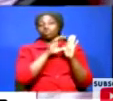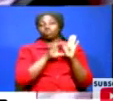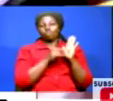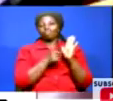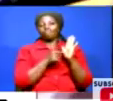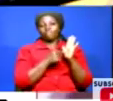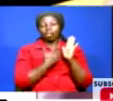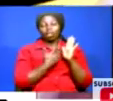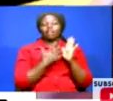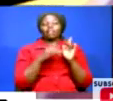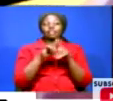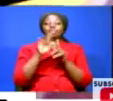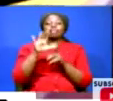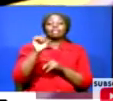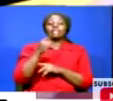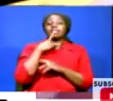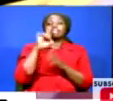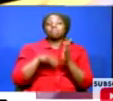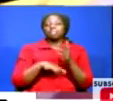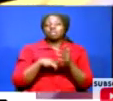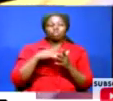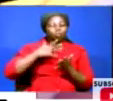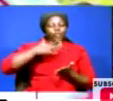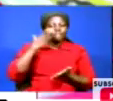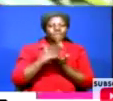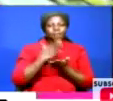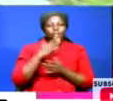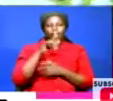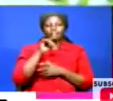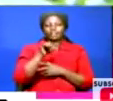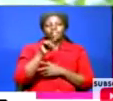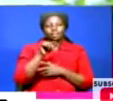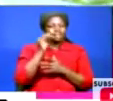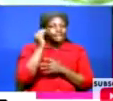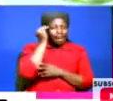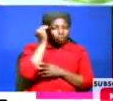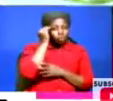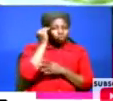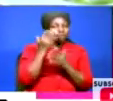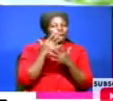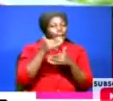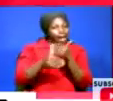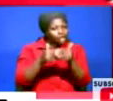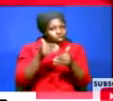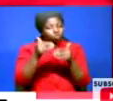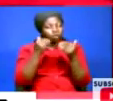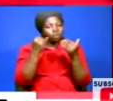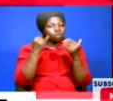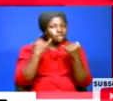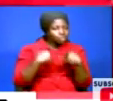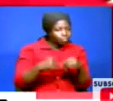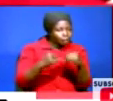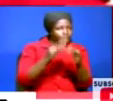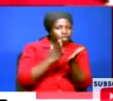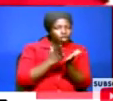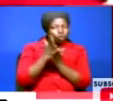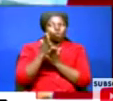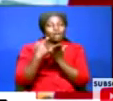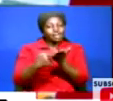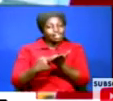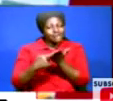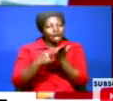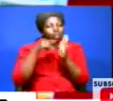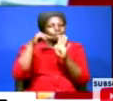Aidha, waziri amesema uidhinishaji wa vifaa vya masomo ulitekelezwa kupitia mchakato wa utathmini wa kina